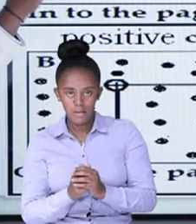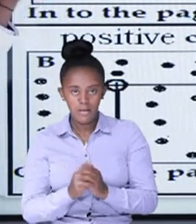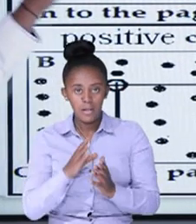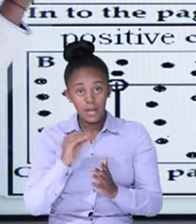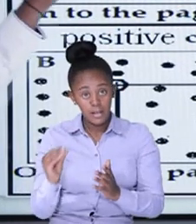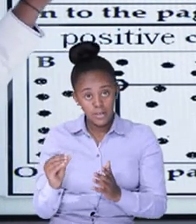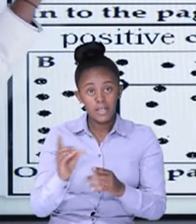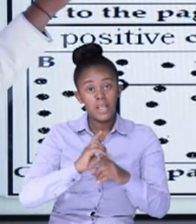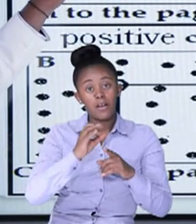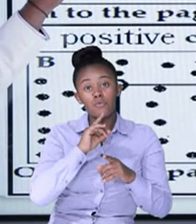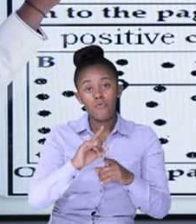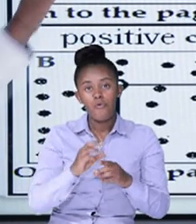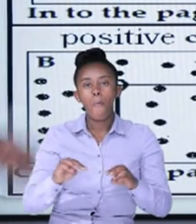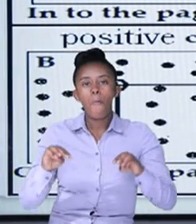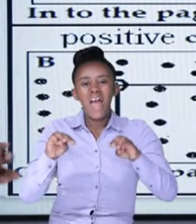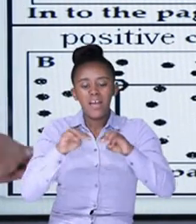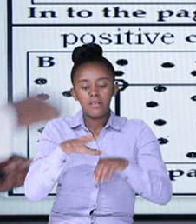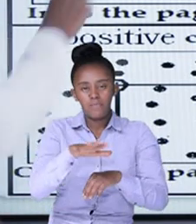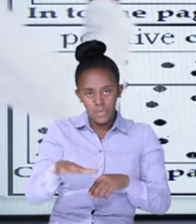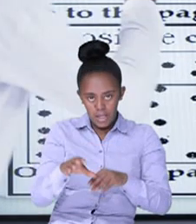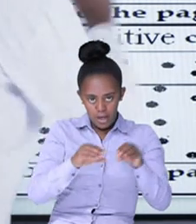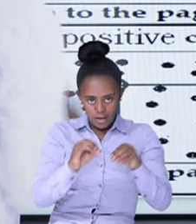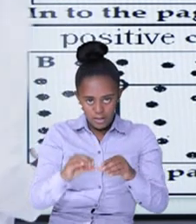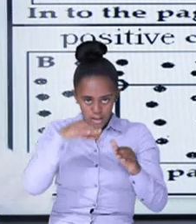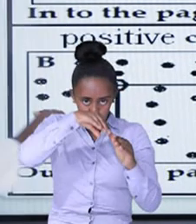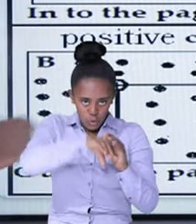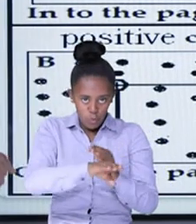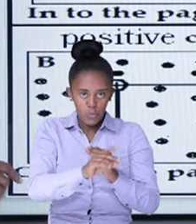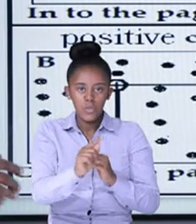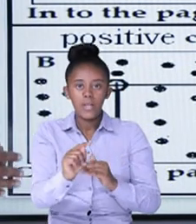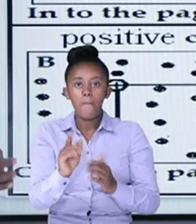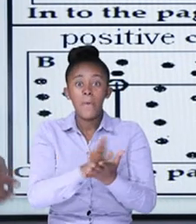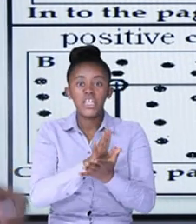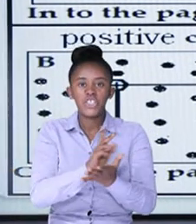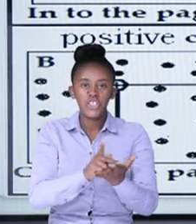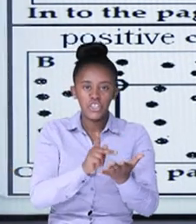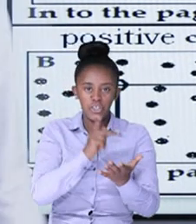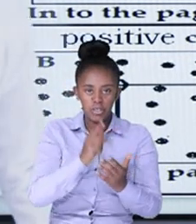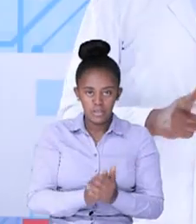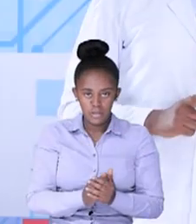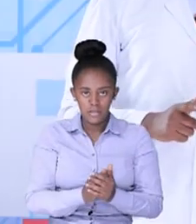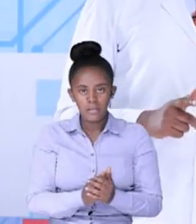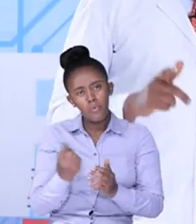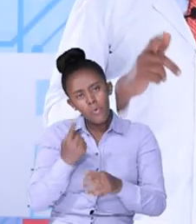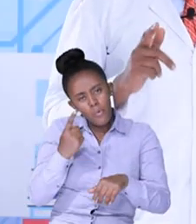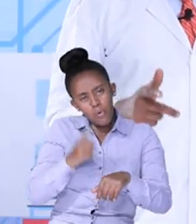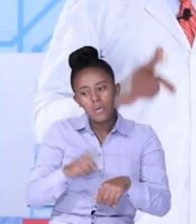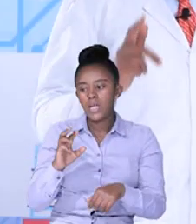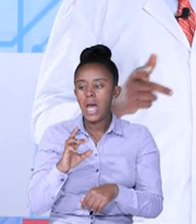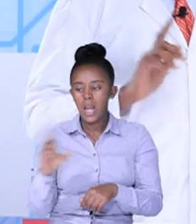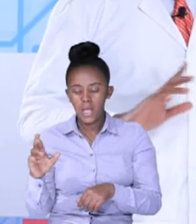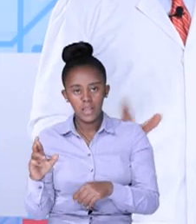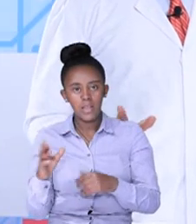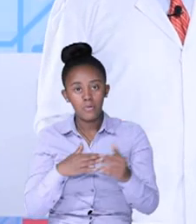and the direction of the magnetic field is acting into the page? In this case, right-hand rule is always